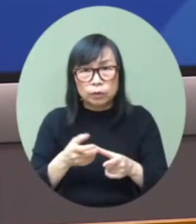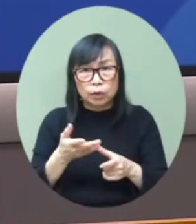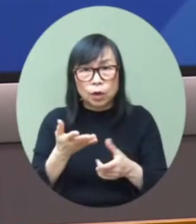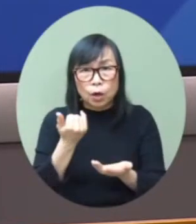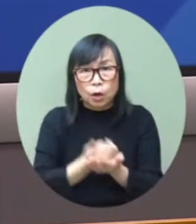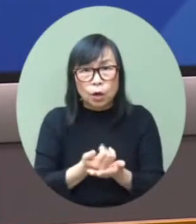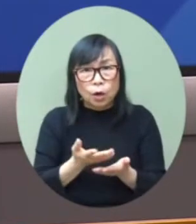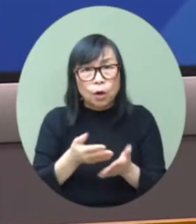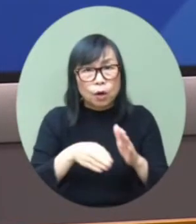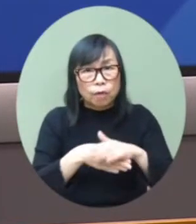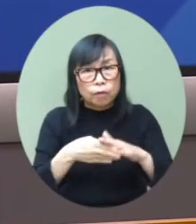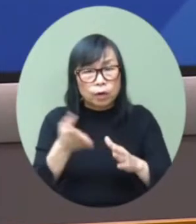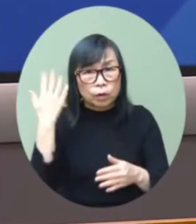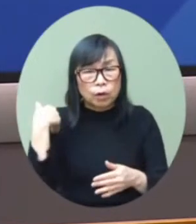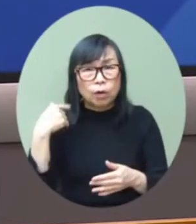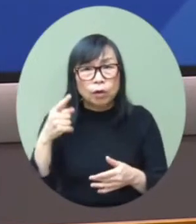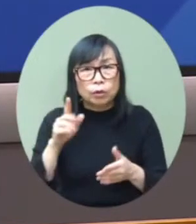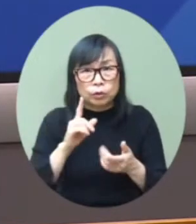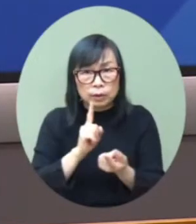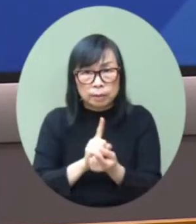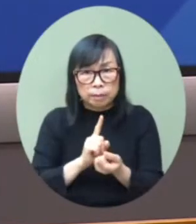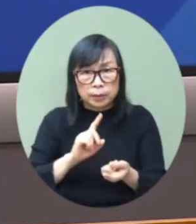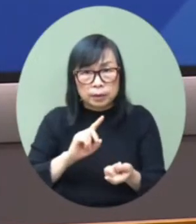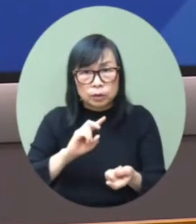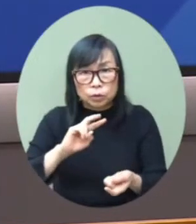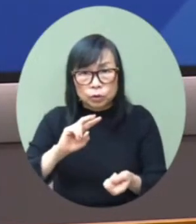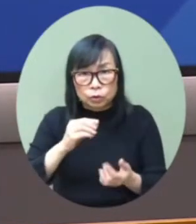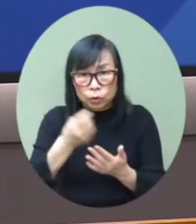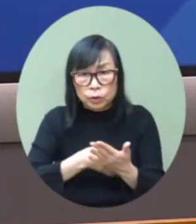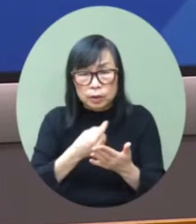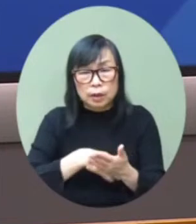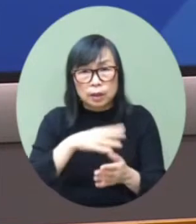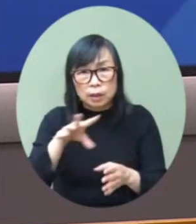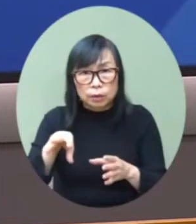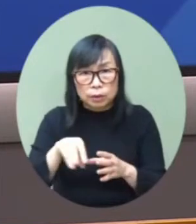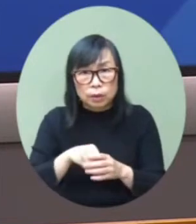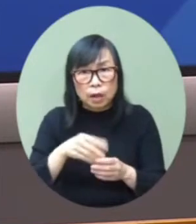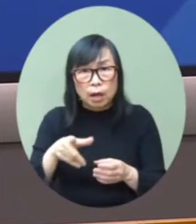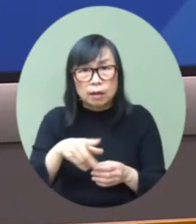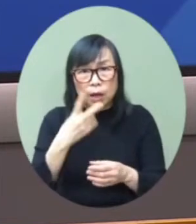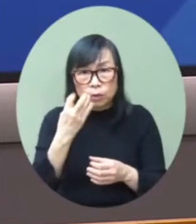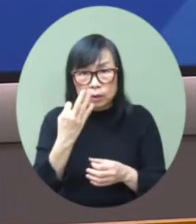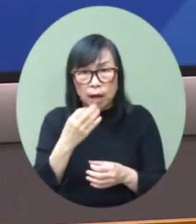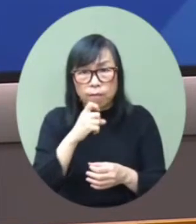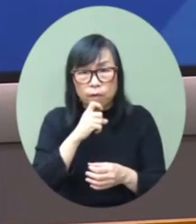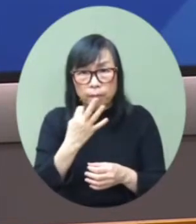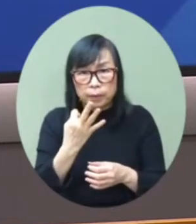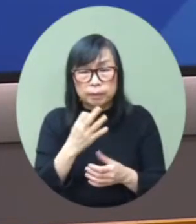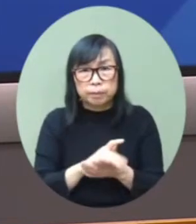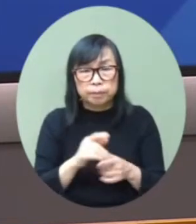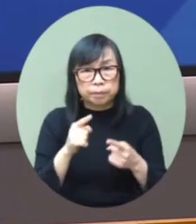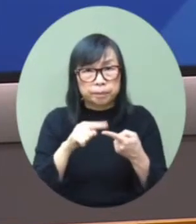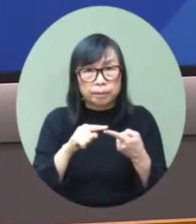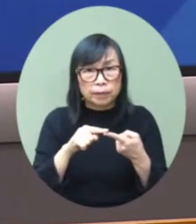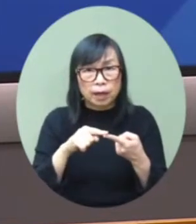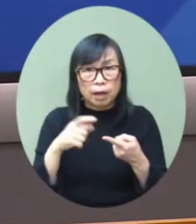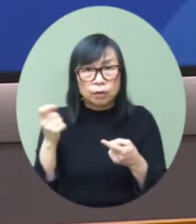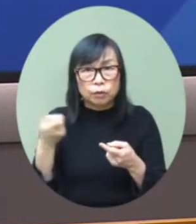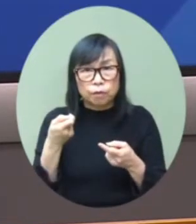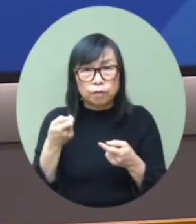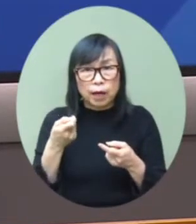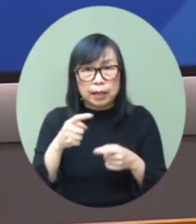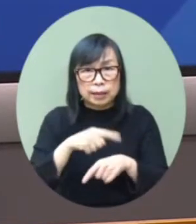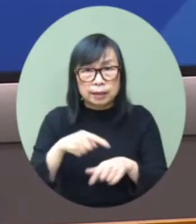to report of the coping measures taken in the past month. And there were